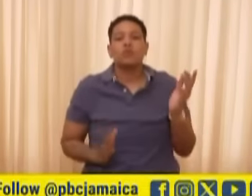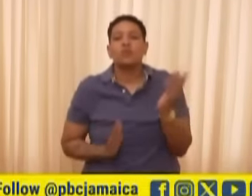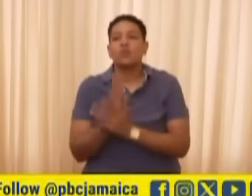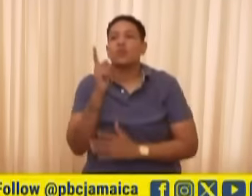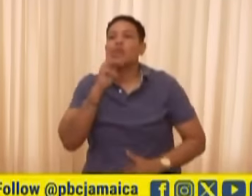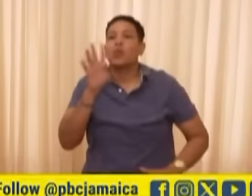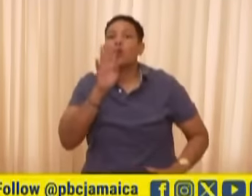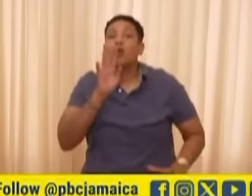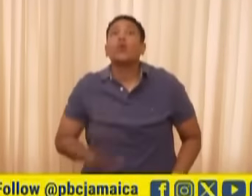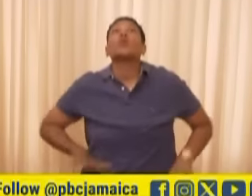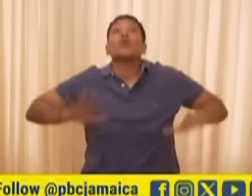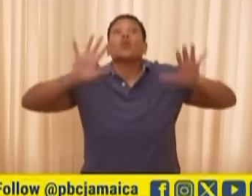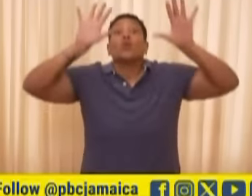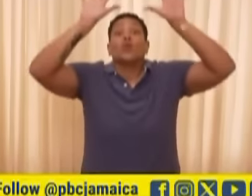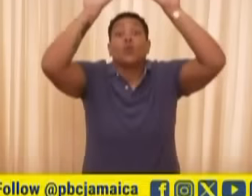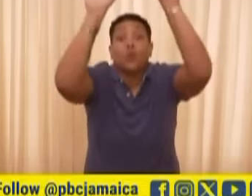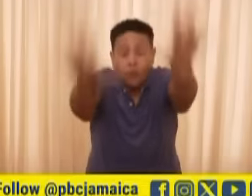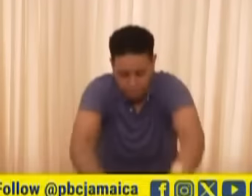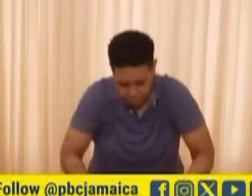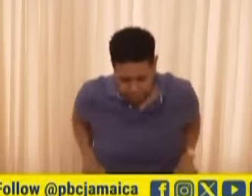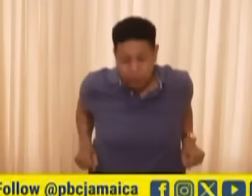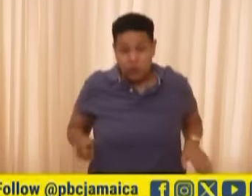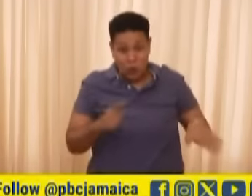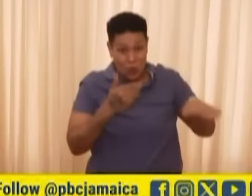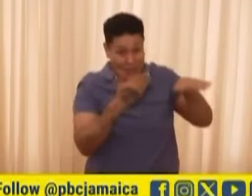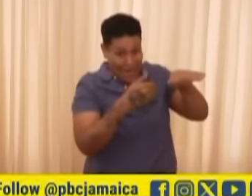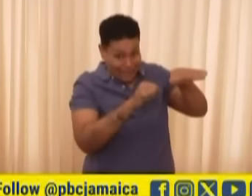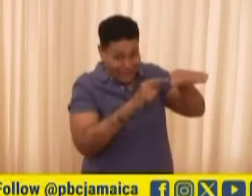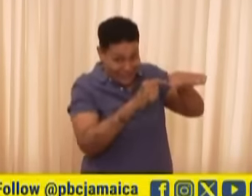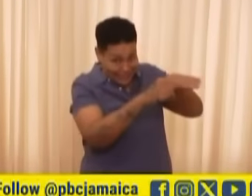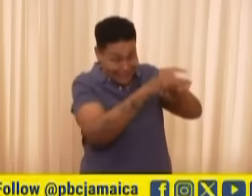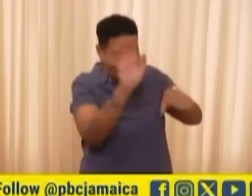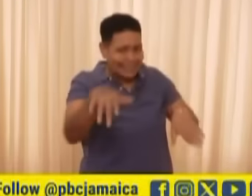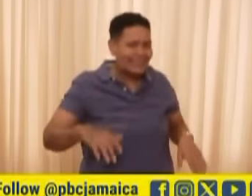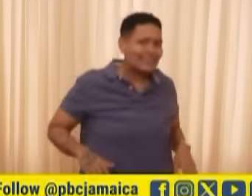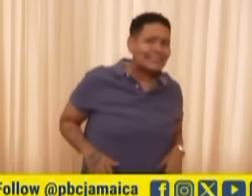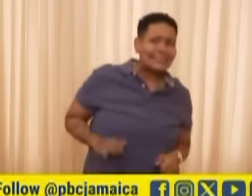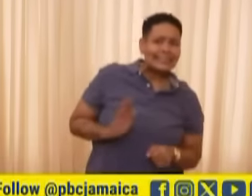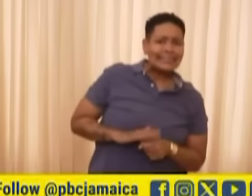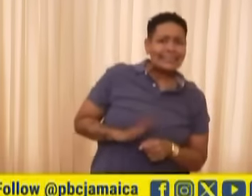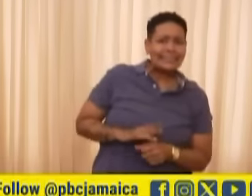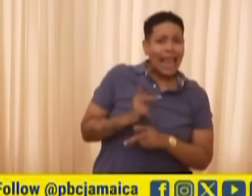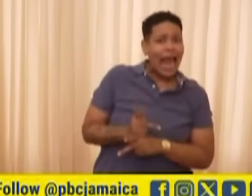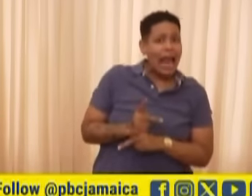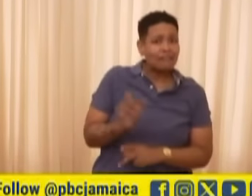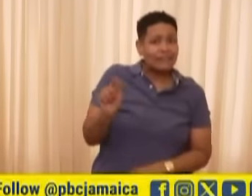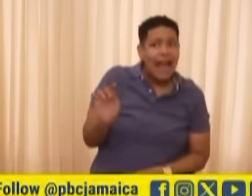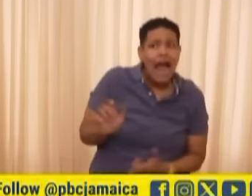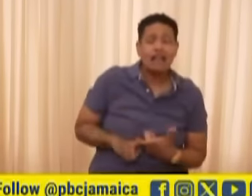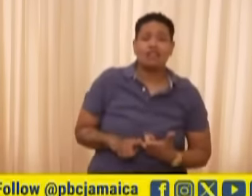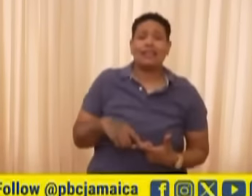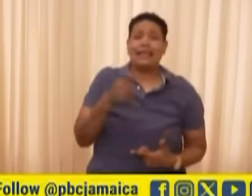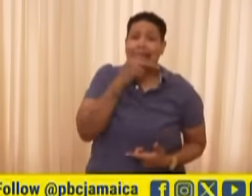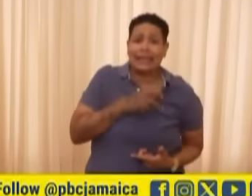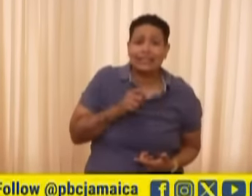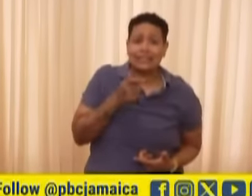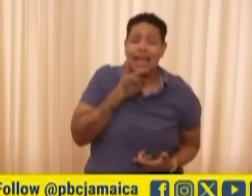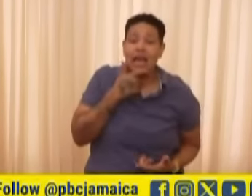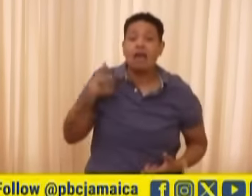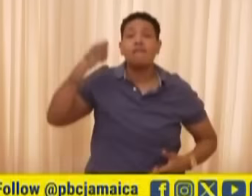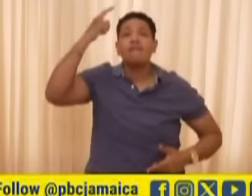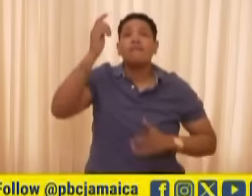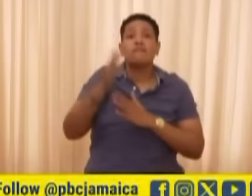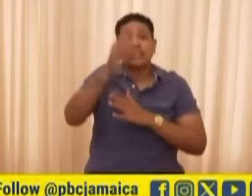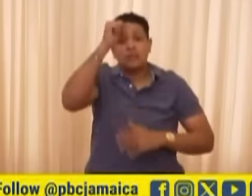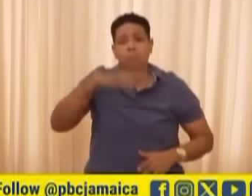the storm surge. So the coastal areas of those parishes should be really watching. I understand that our fishermen